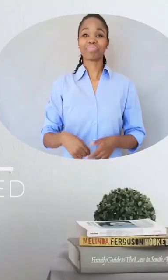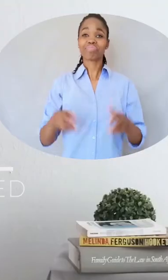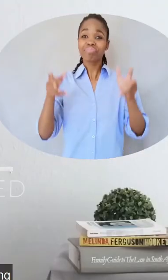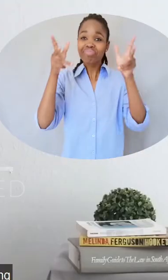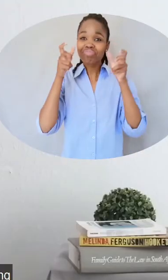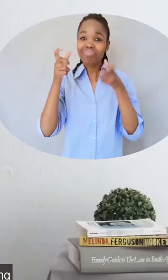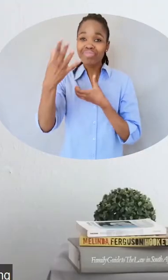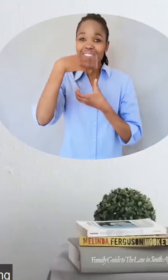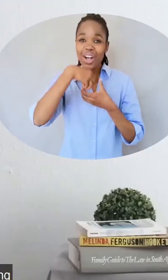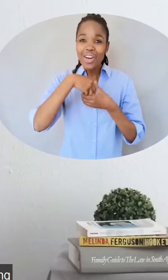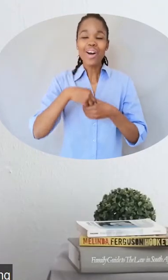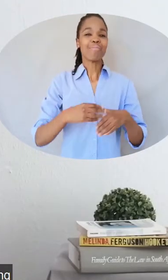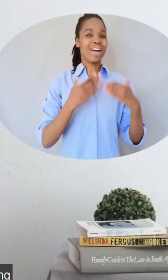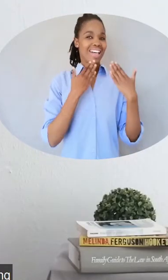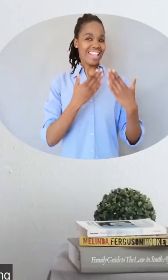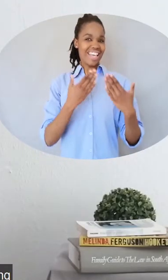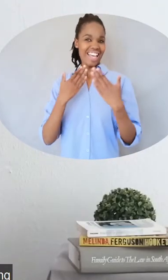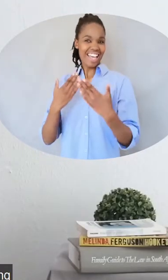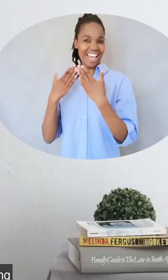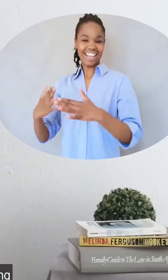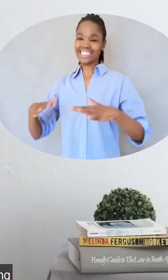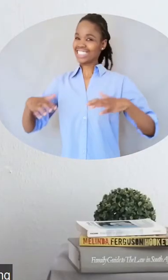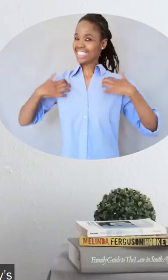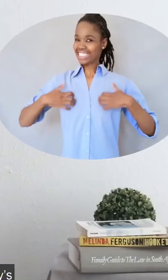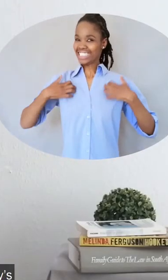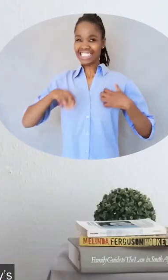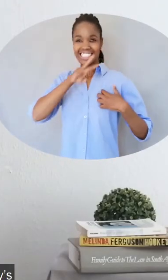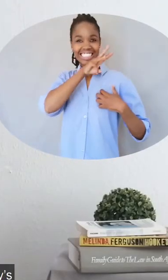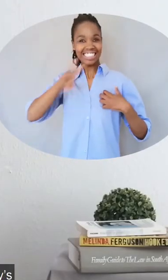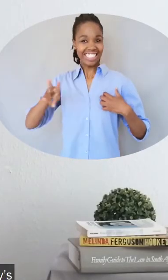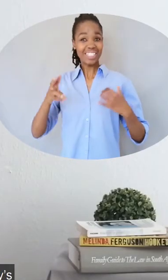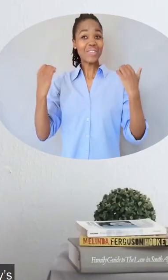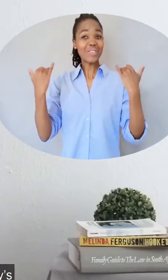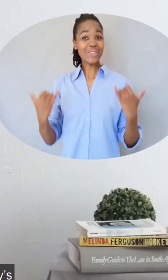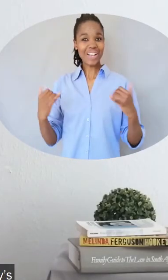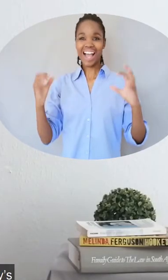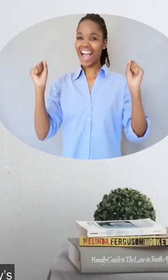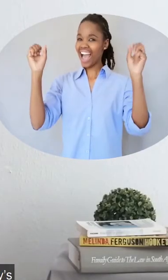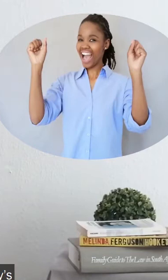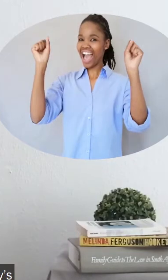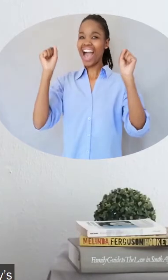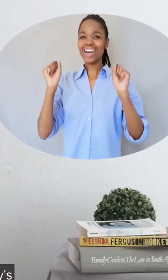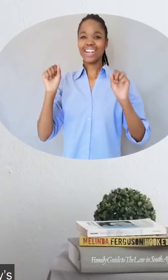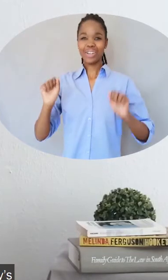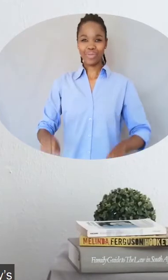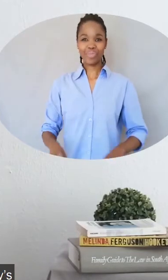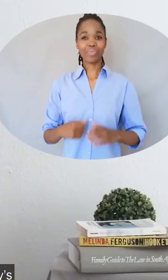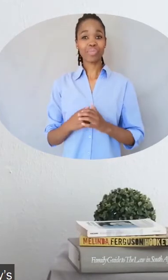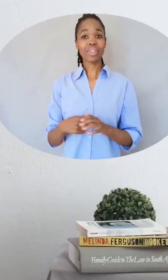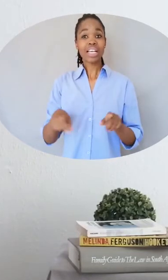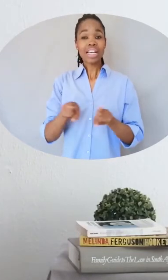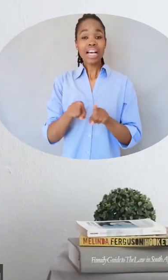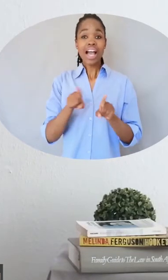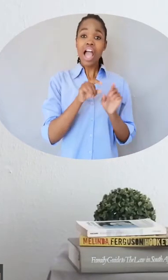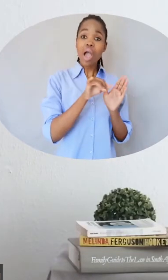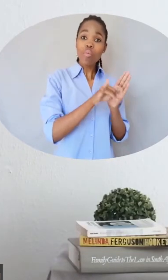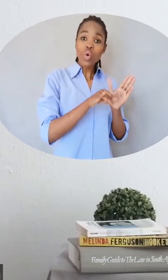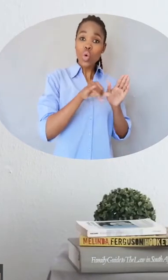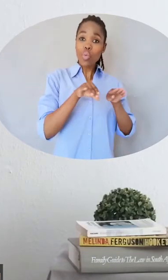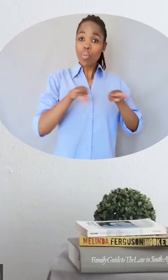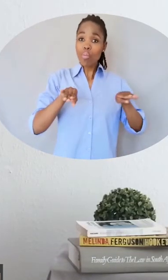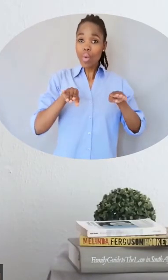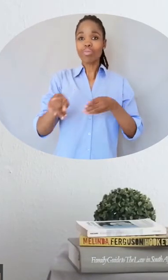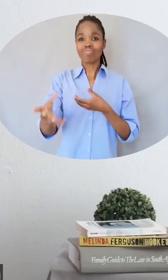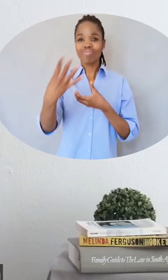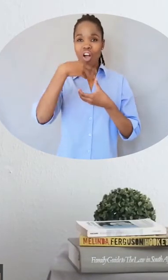Thank you so much for joining me today. I'm really excited about today's episode. Thank you for